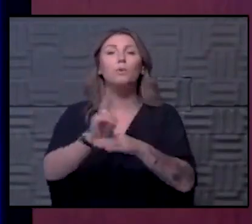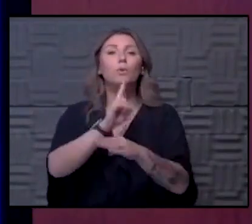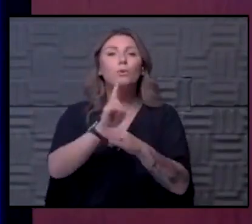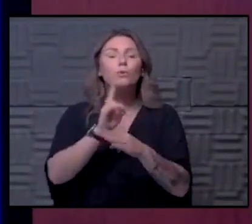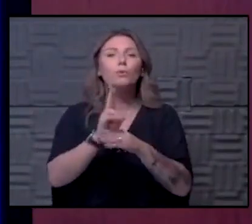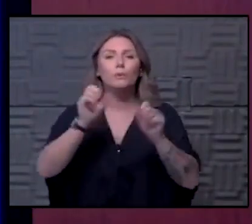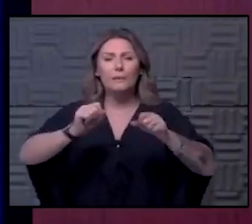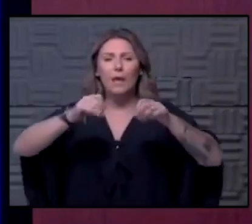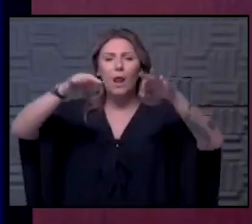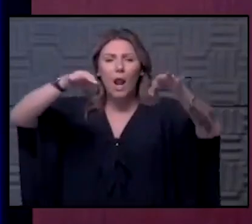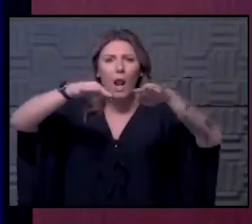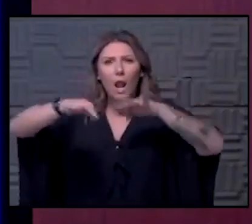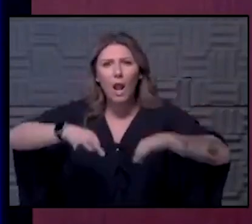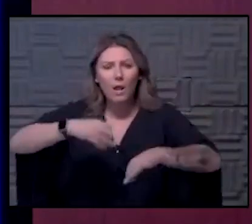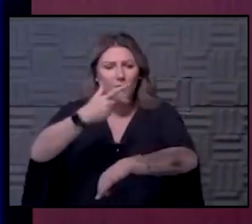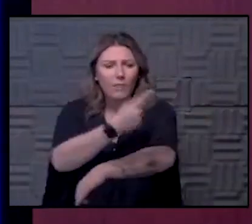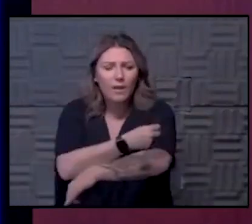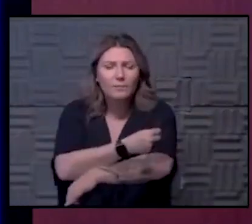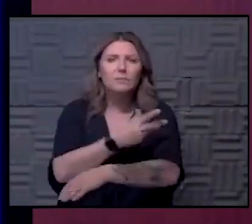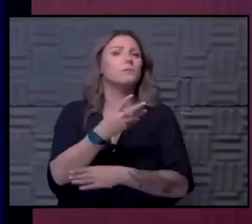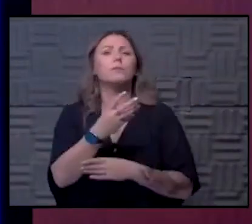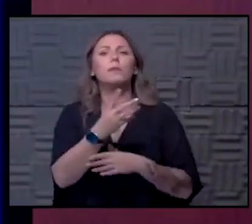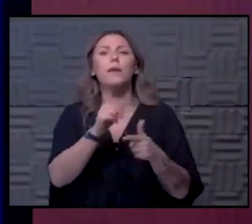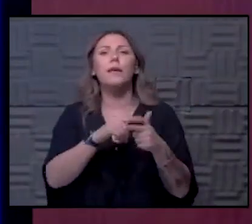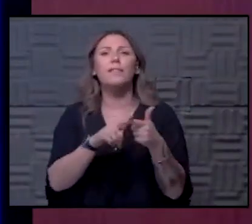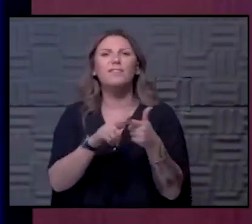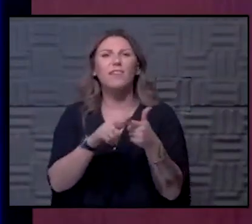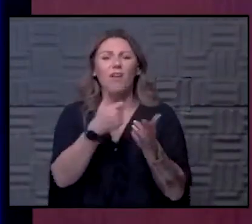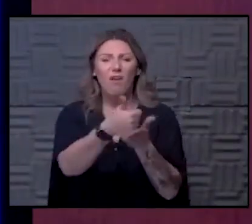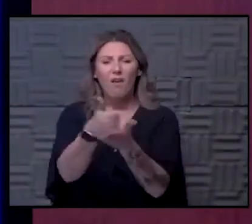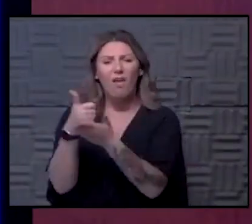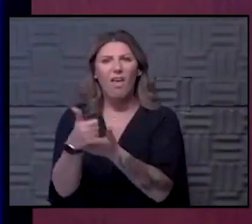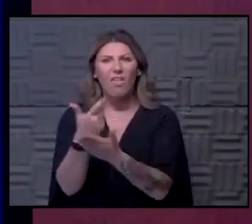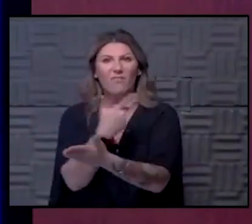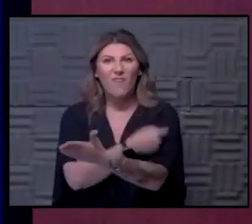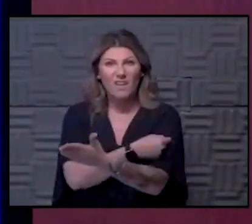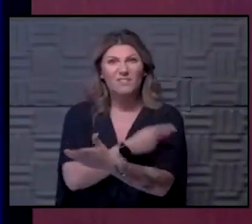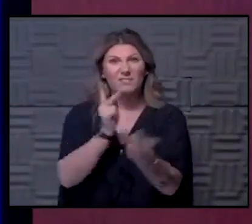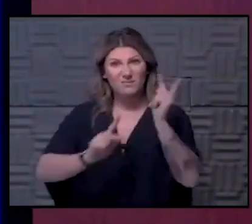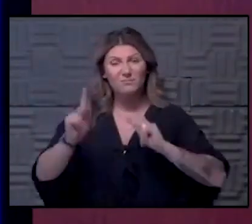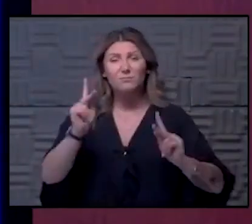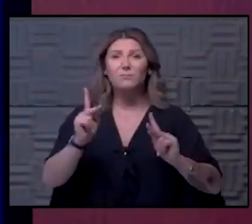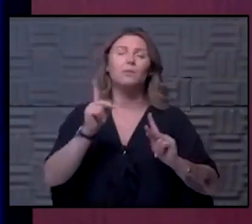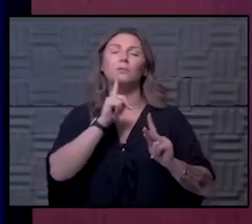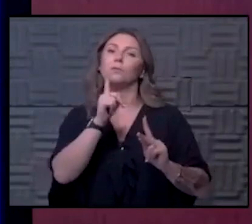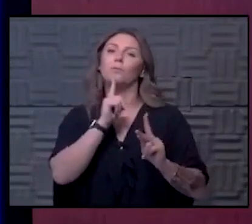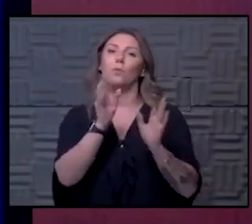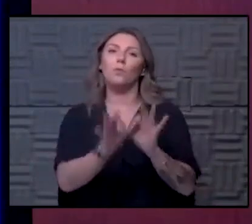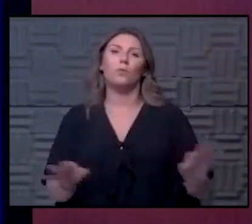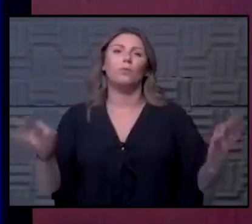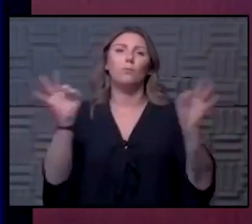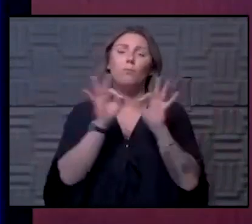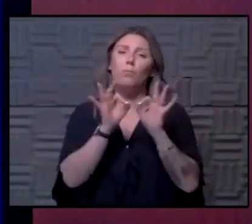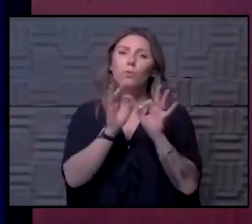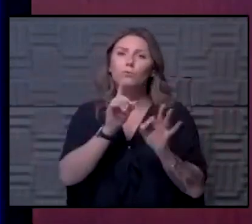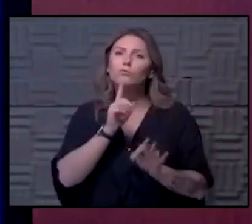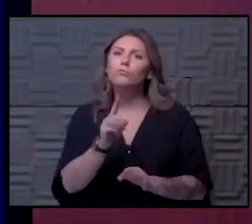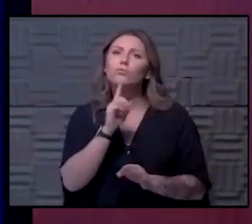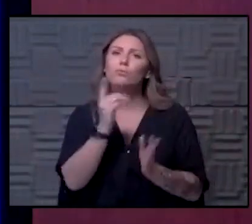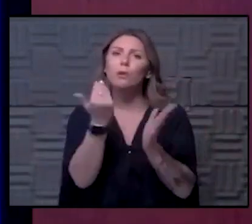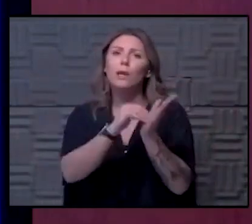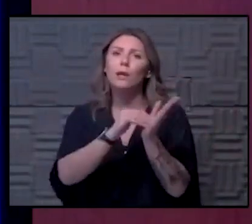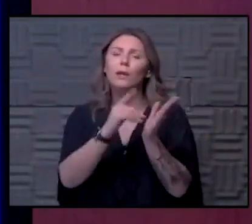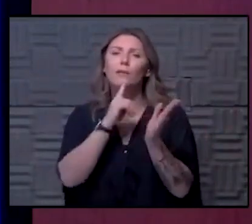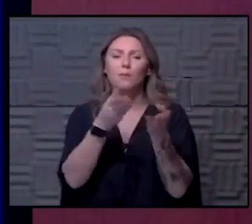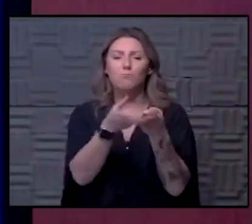explain the vaccine and to help get people vaccinated. I think that's really important, and I think that's going to be true, again,